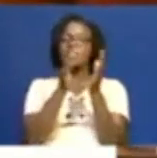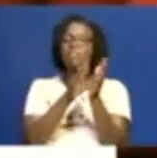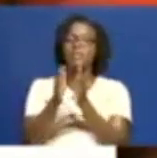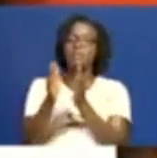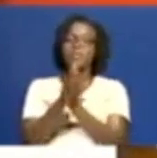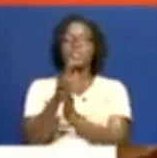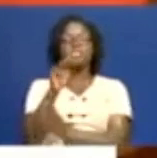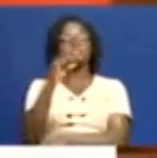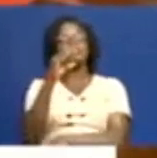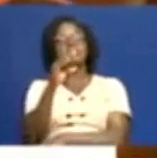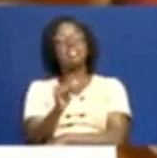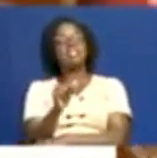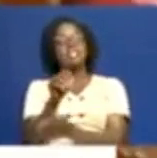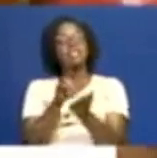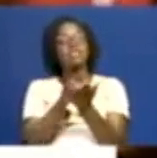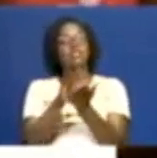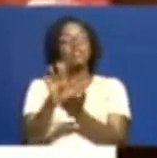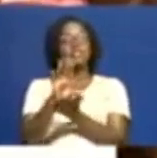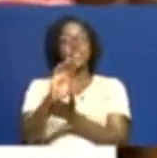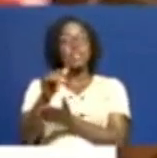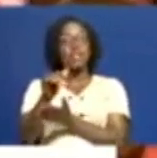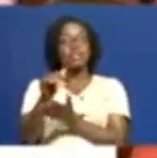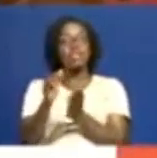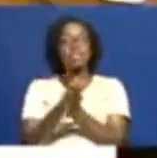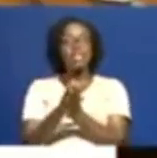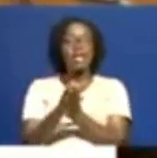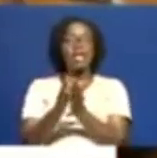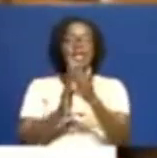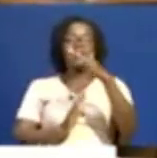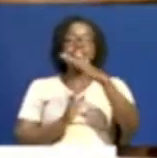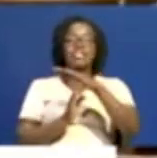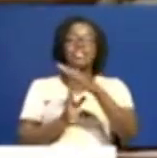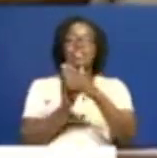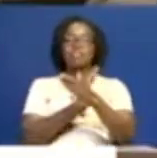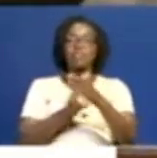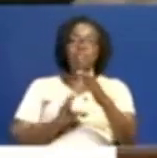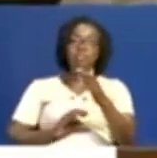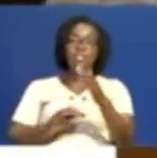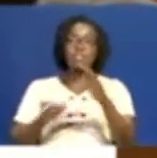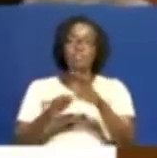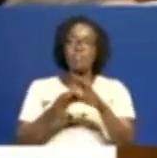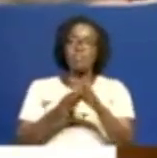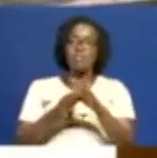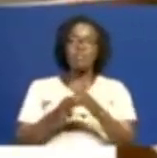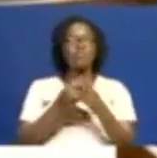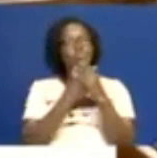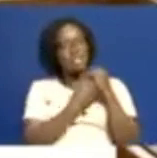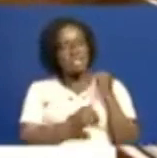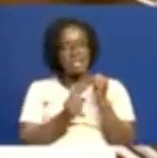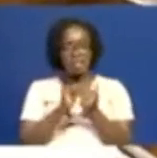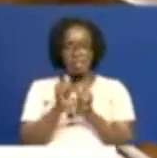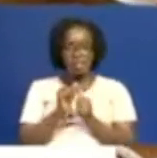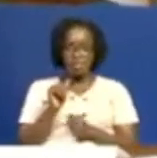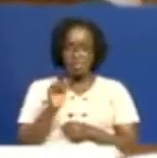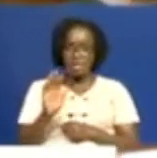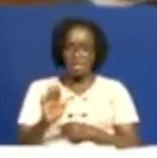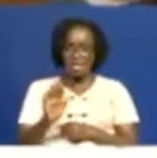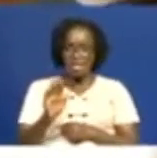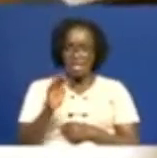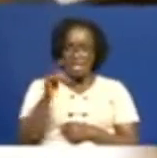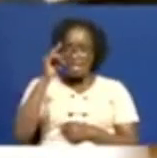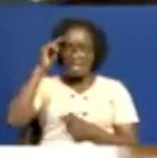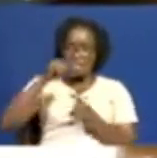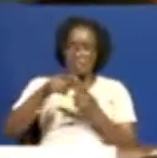the MCAs to impeach the county executive committee members to further frustrate her administration. In view of this,